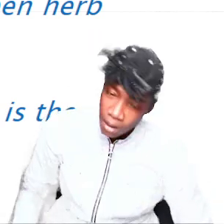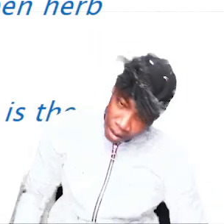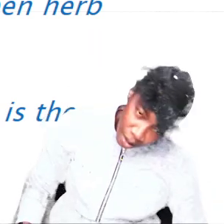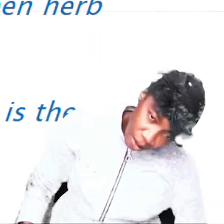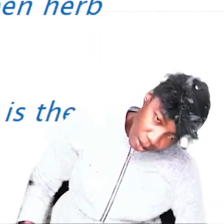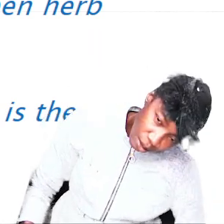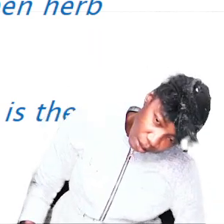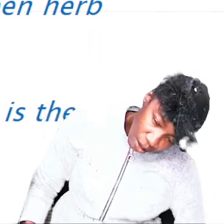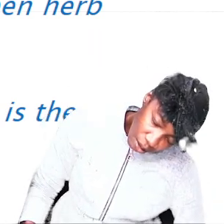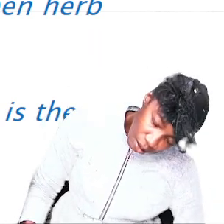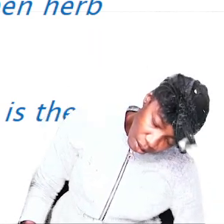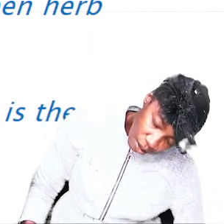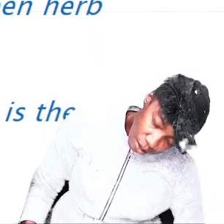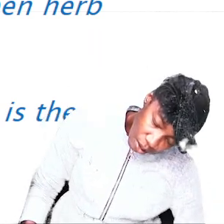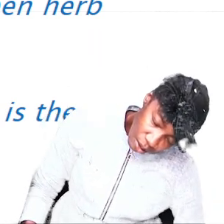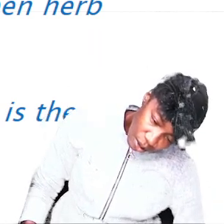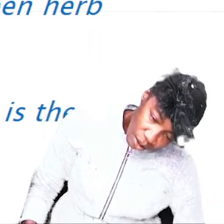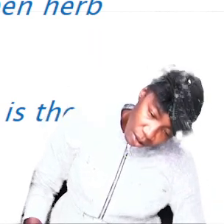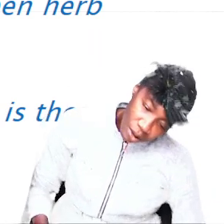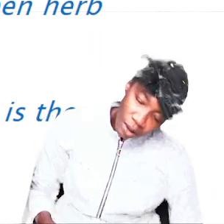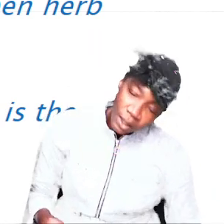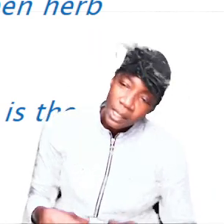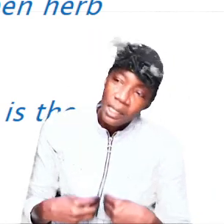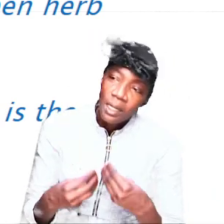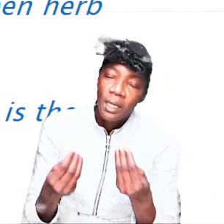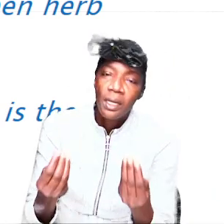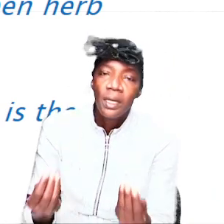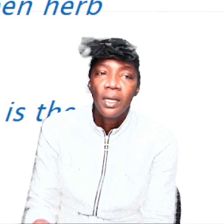and he gave